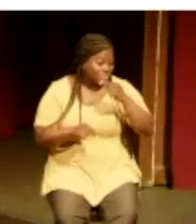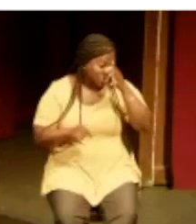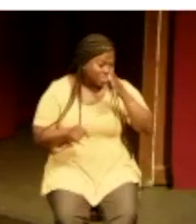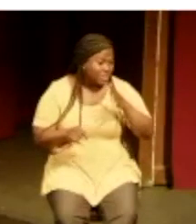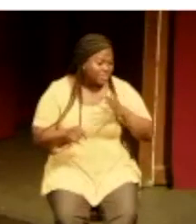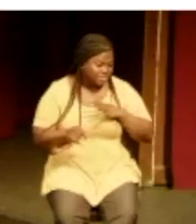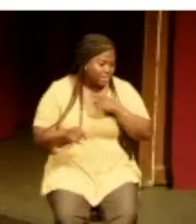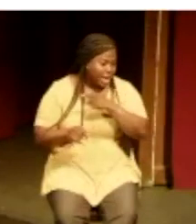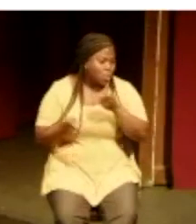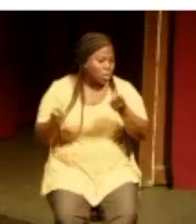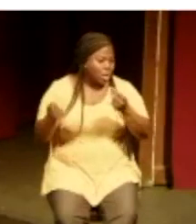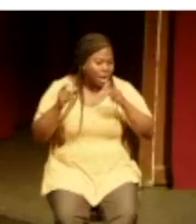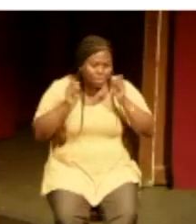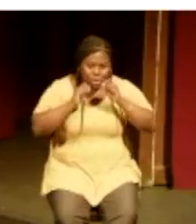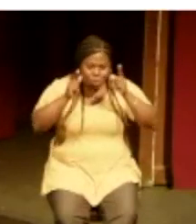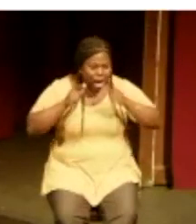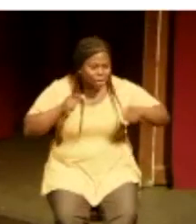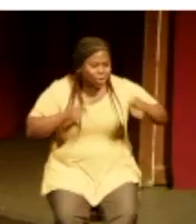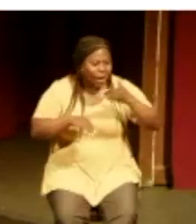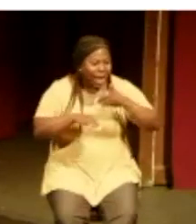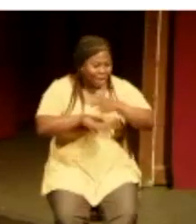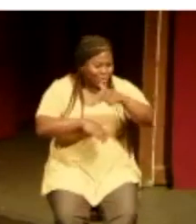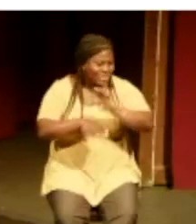after the video.